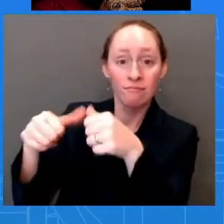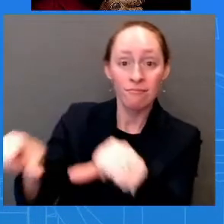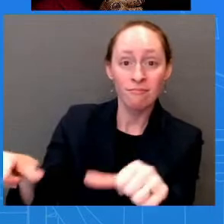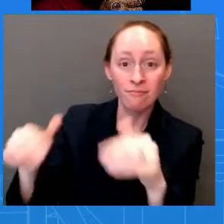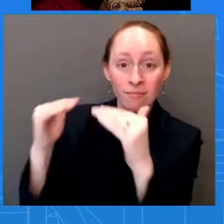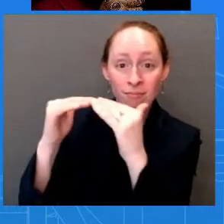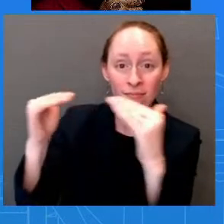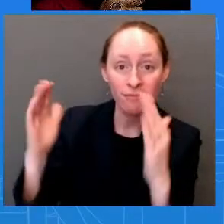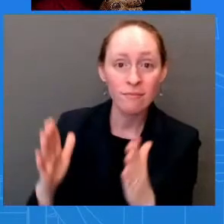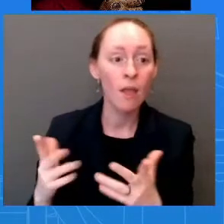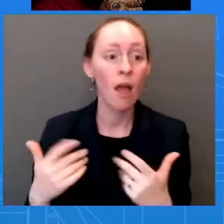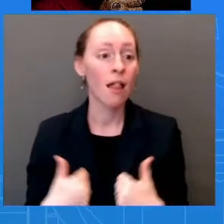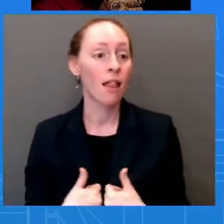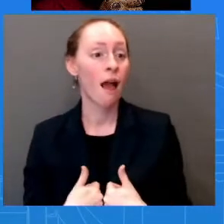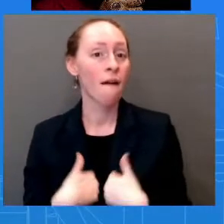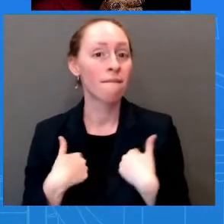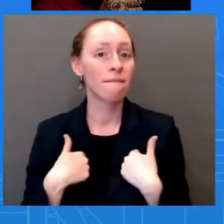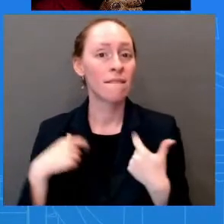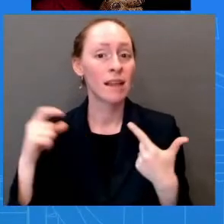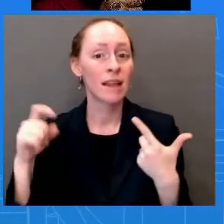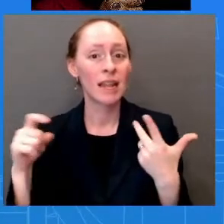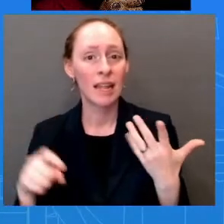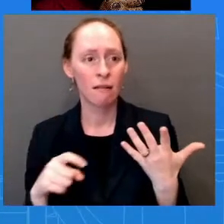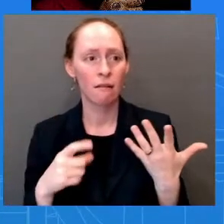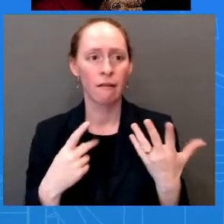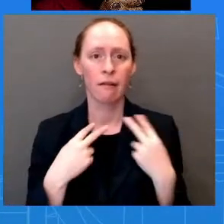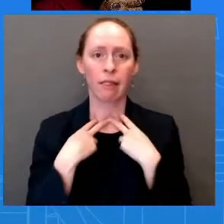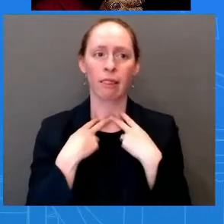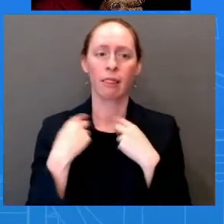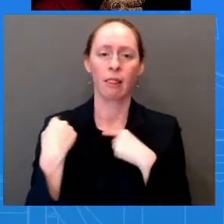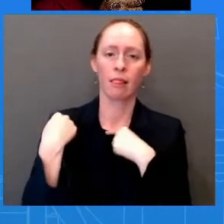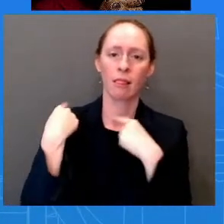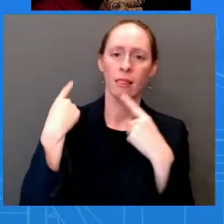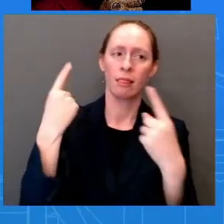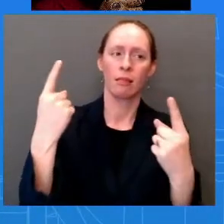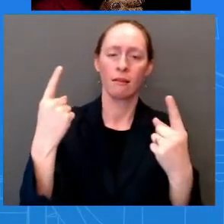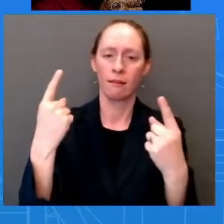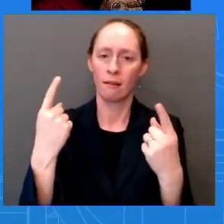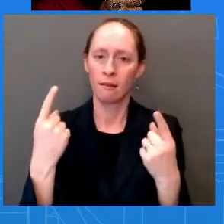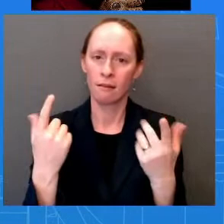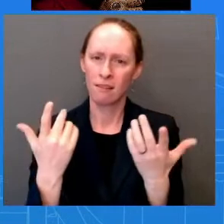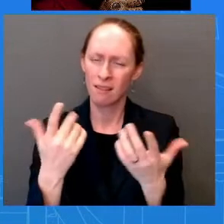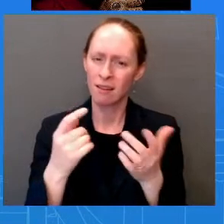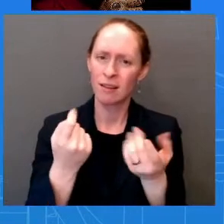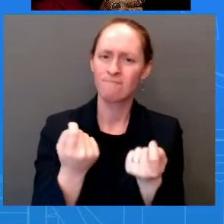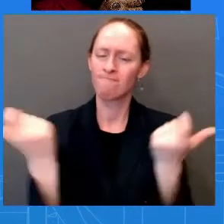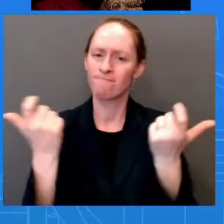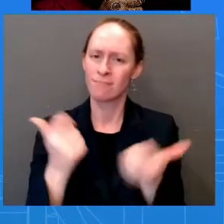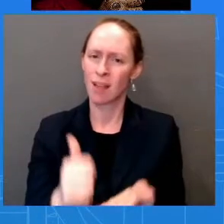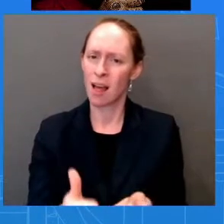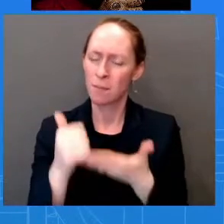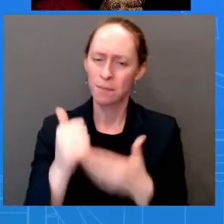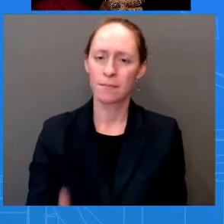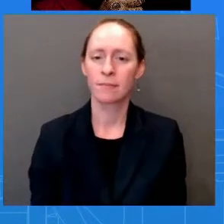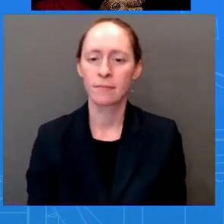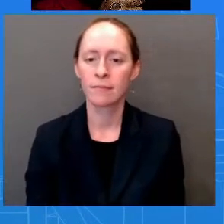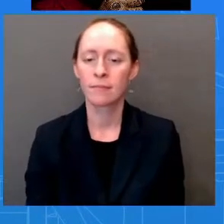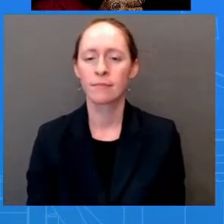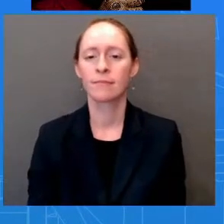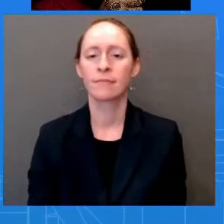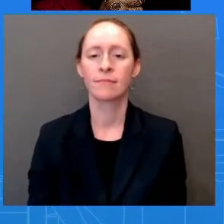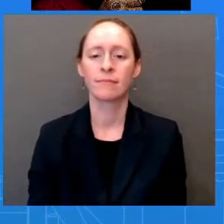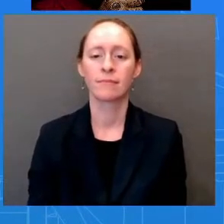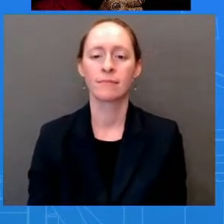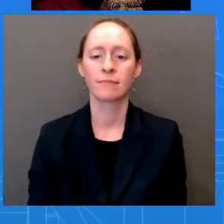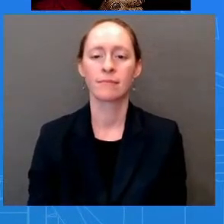that they have that opportunity to do so with a little bit of that breathing room. So we're going to